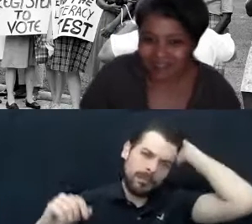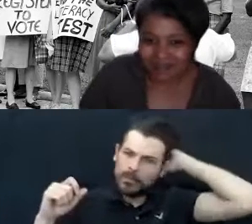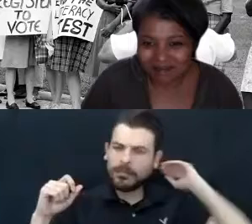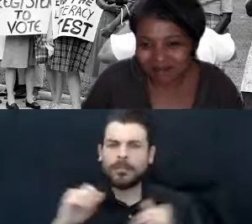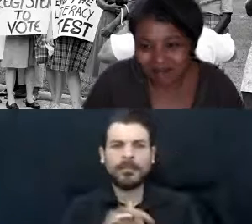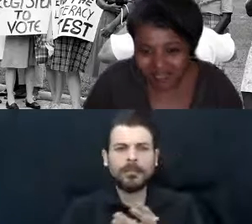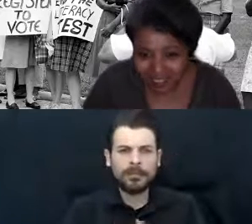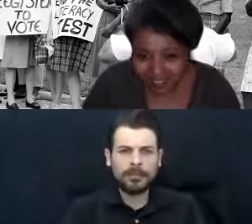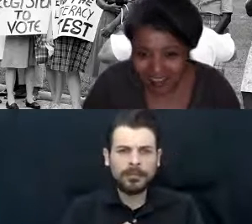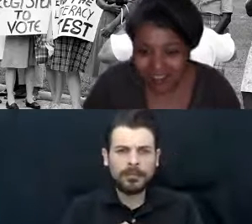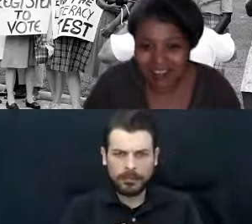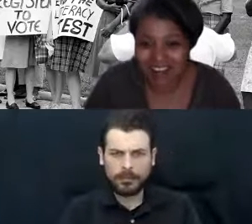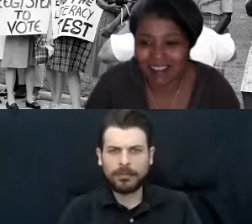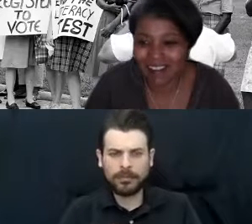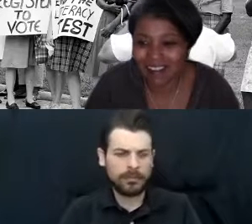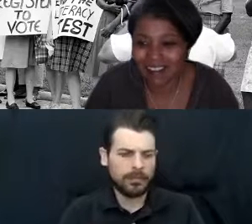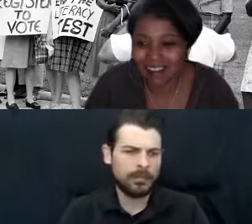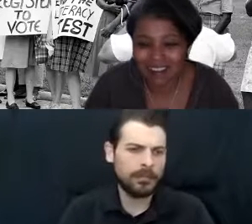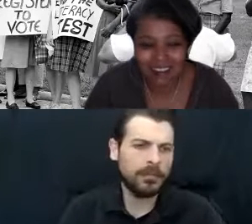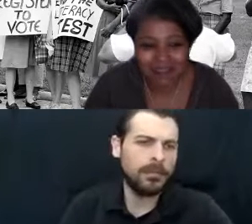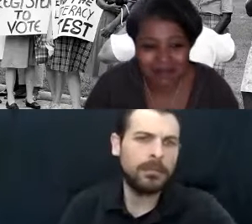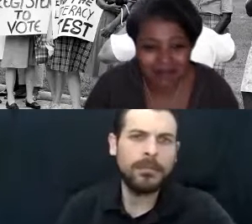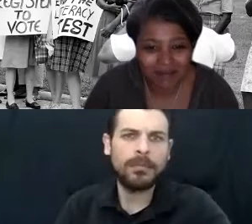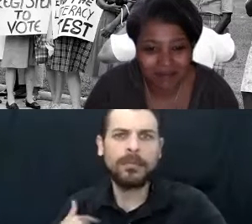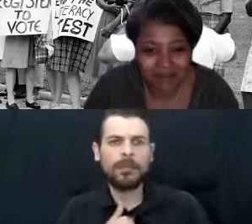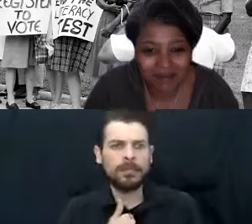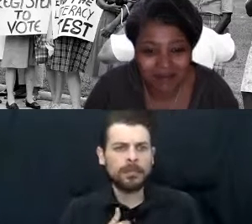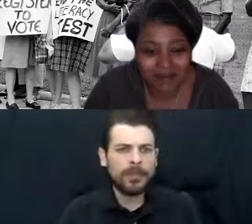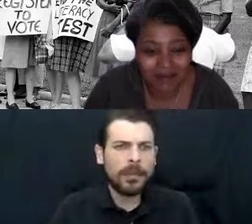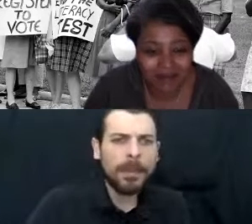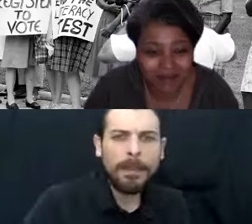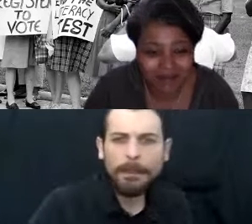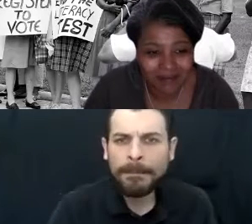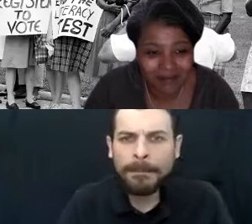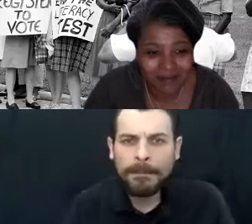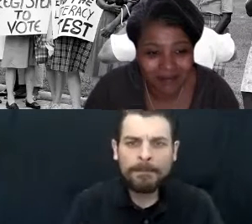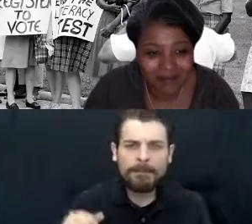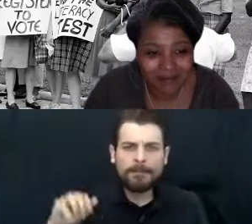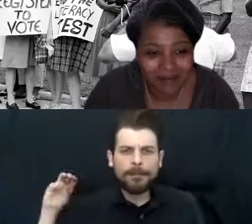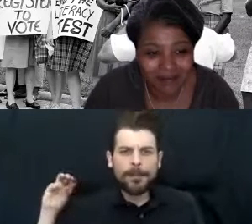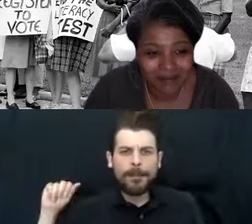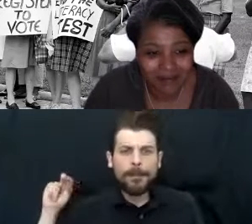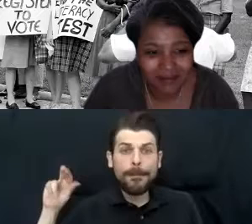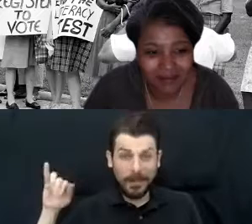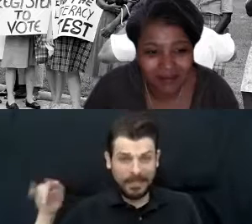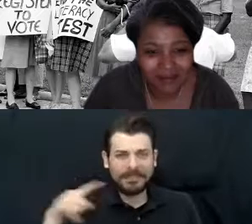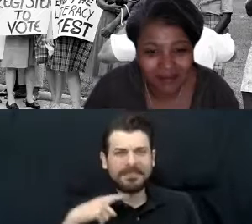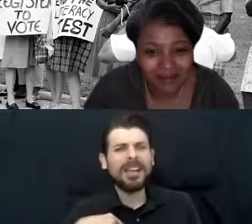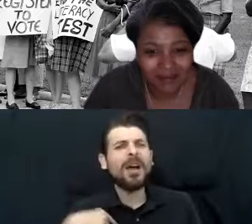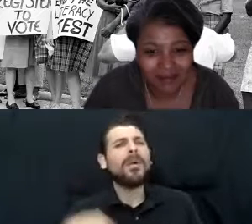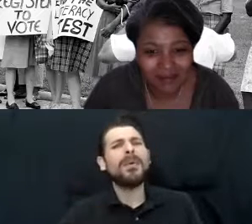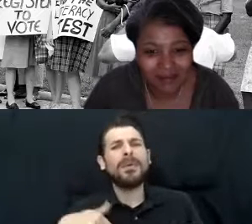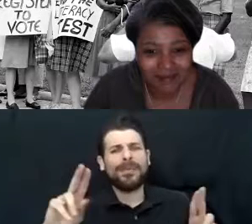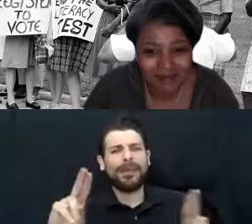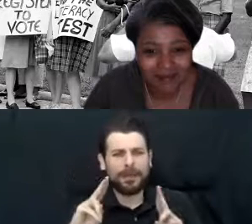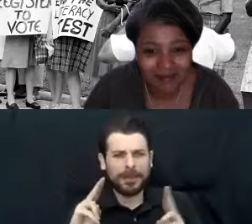yeah. Thank you. I'm honored to be here, I want to say. You with your mayor campaign, because I just